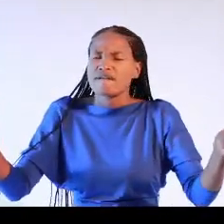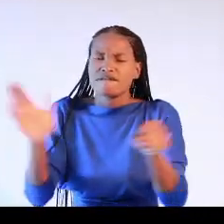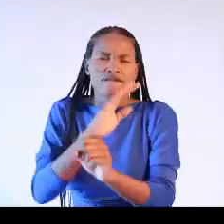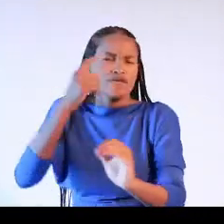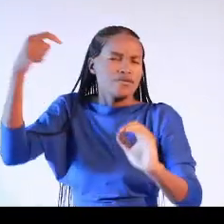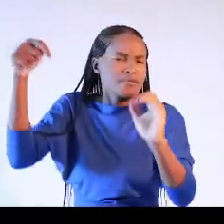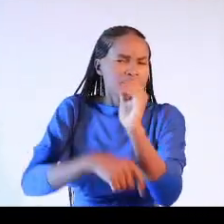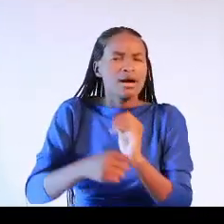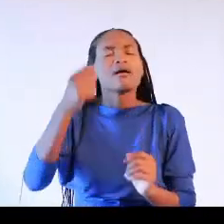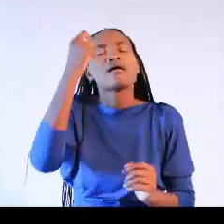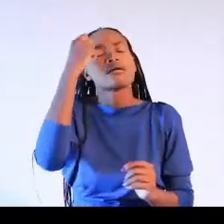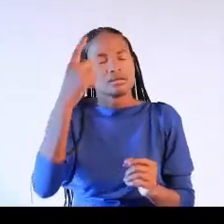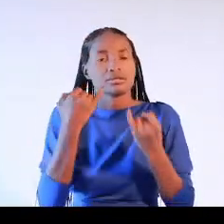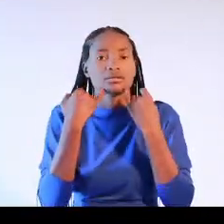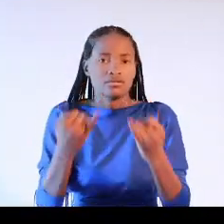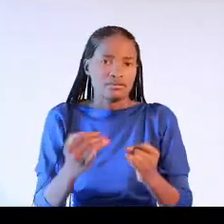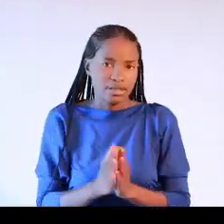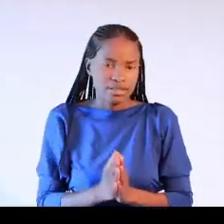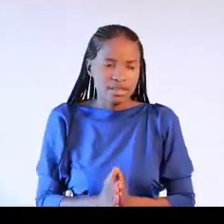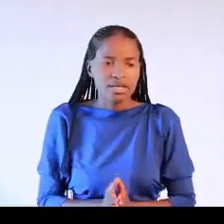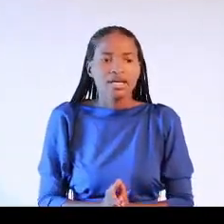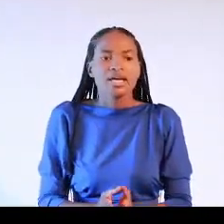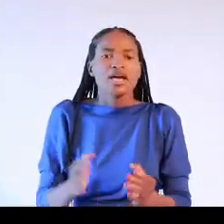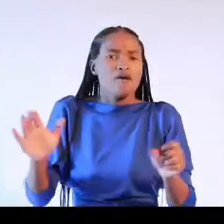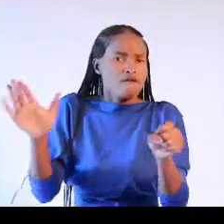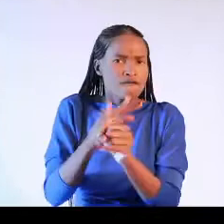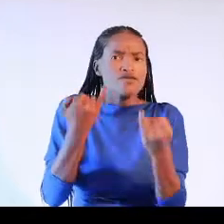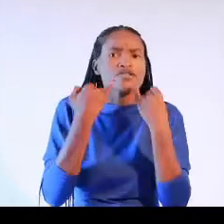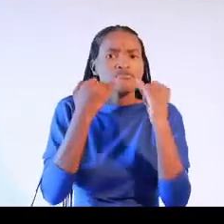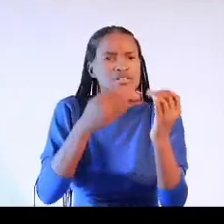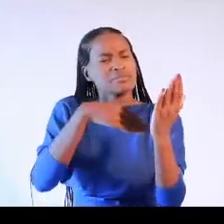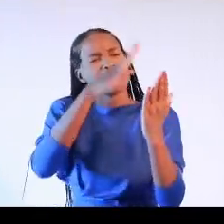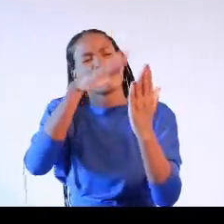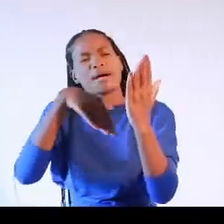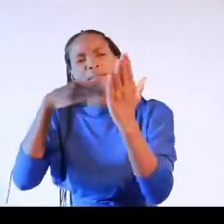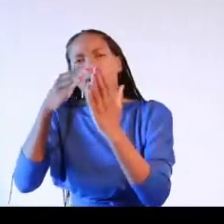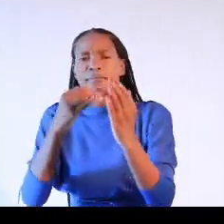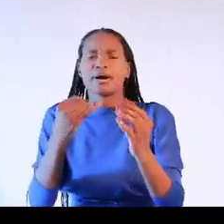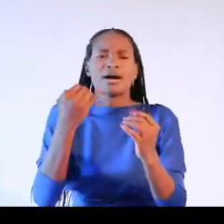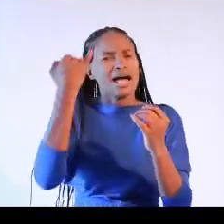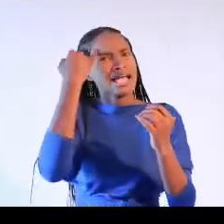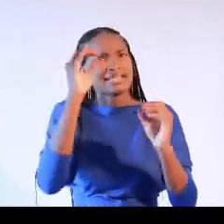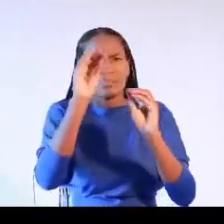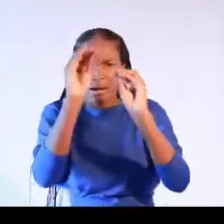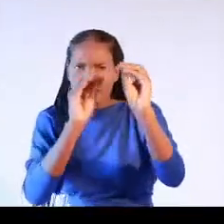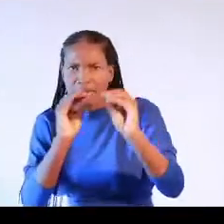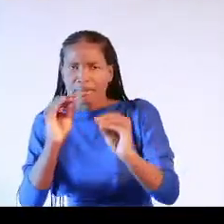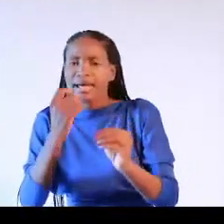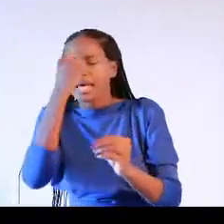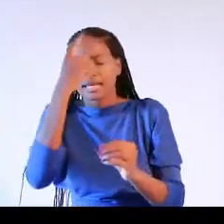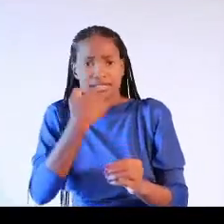colourful painting. Getting the complete picture and understanding the whole situation